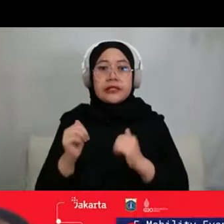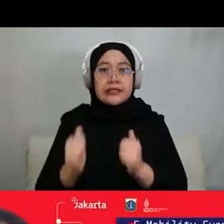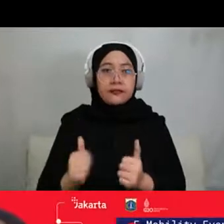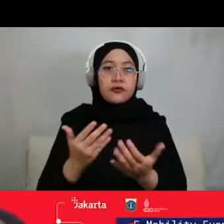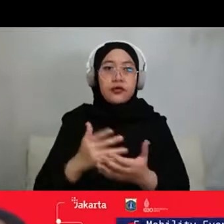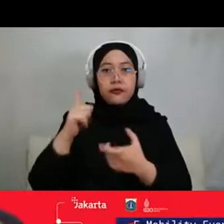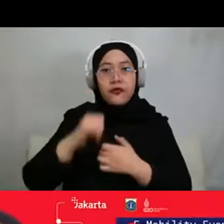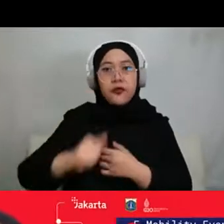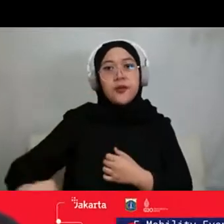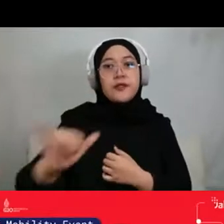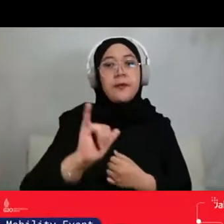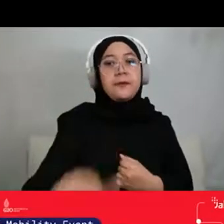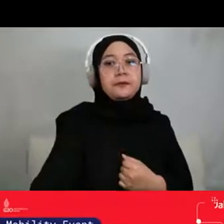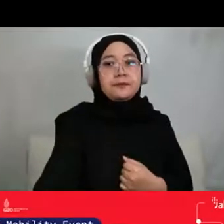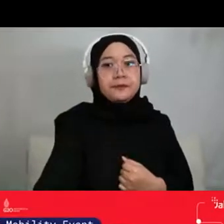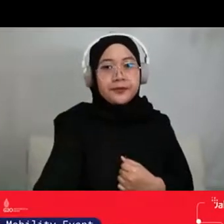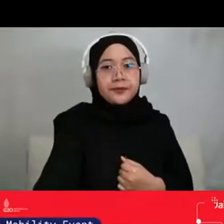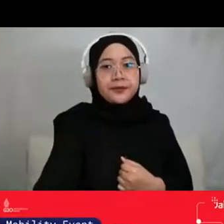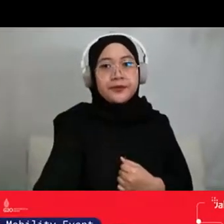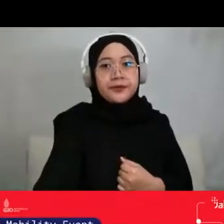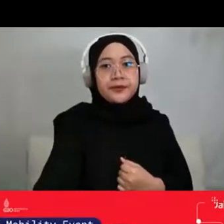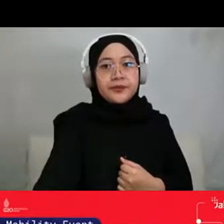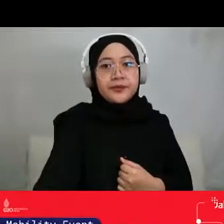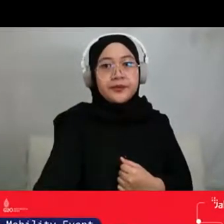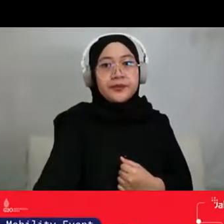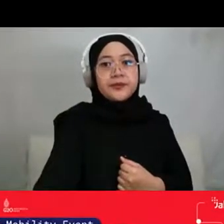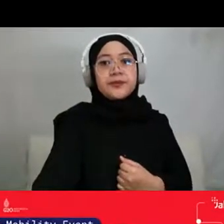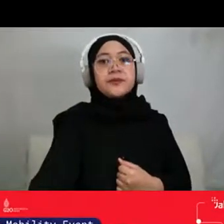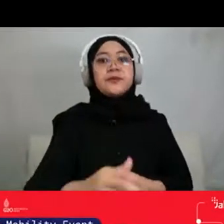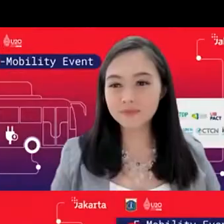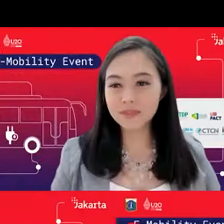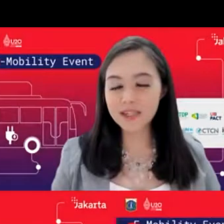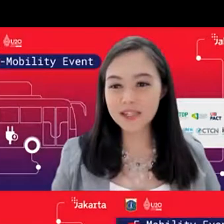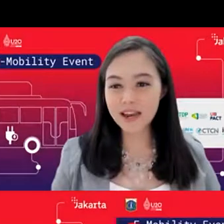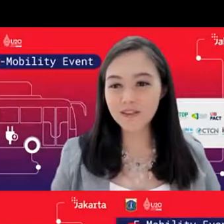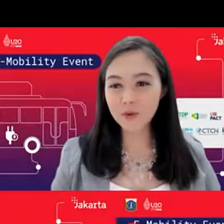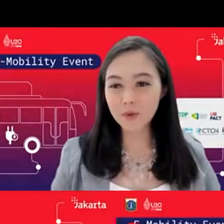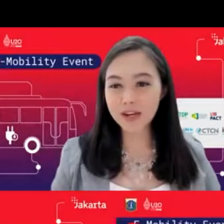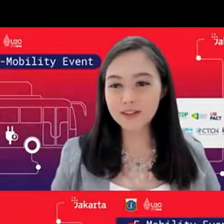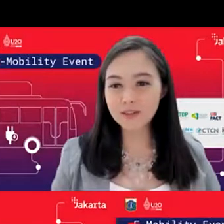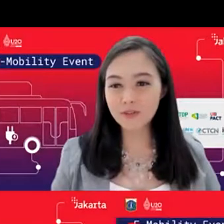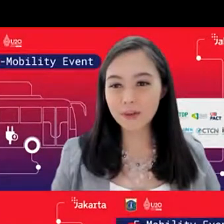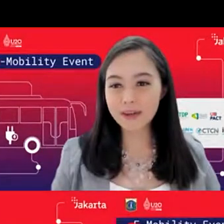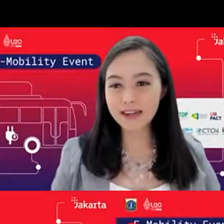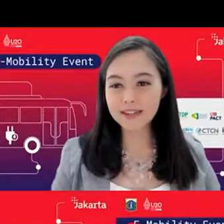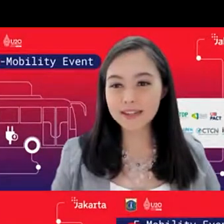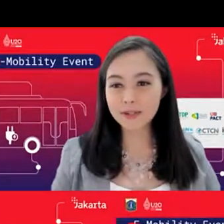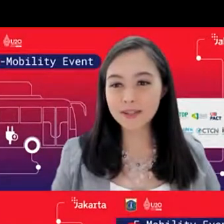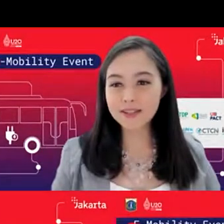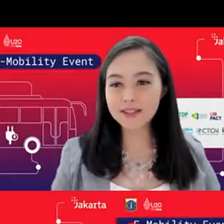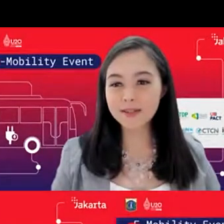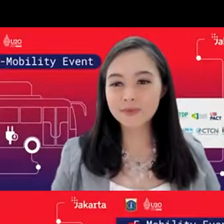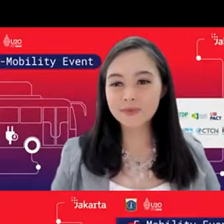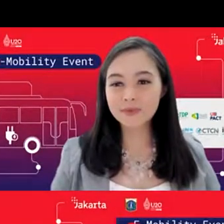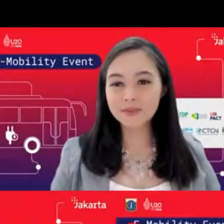virtually. All right, then, let's see here. Is everyone ready for the panelists and